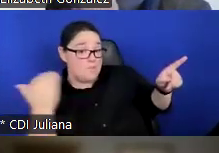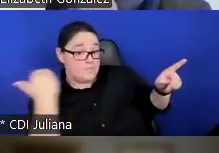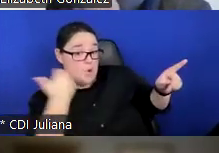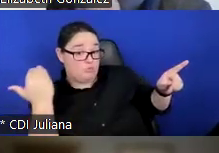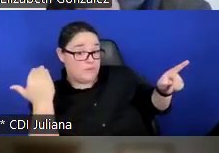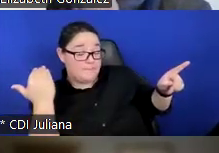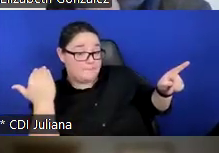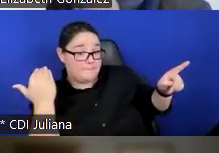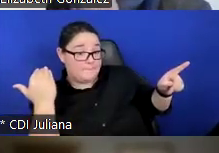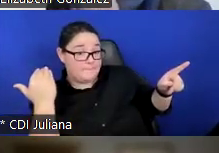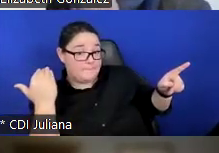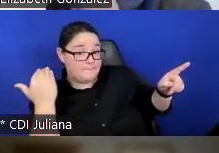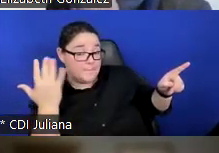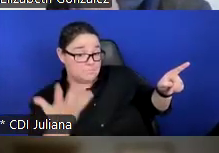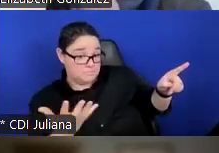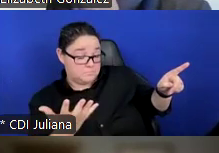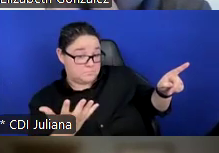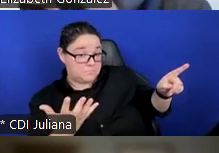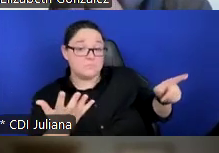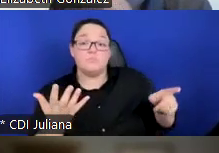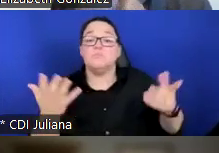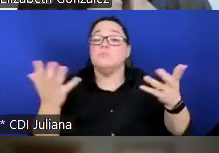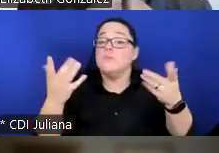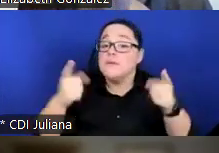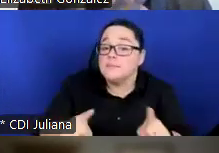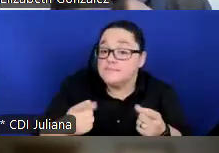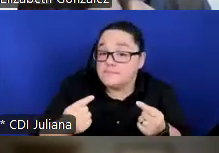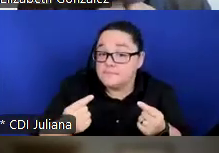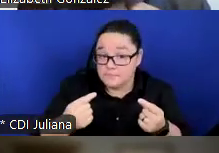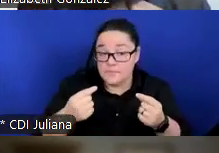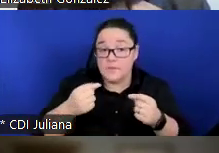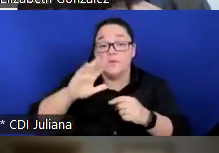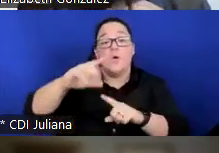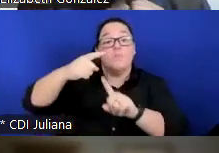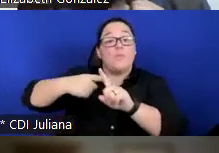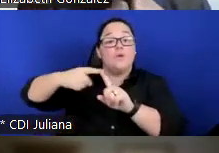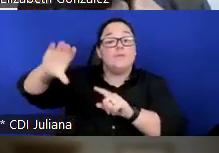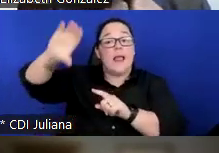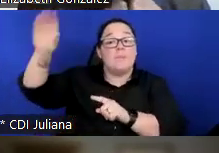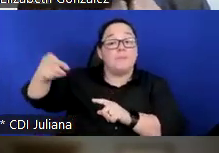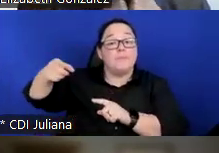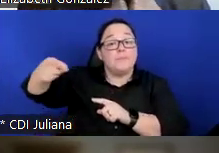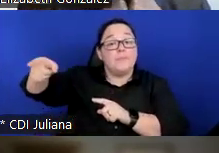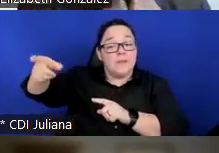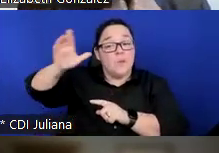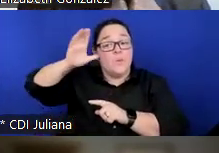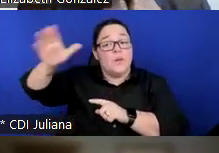your mortgage company is going to take or foreclose on the land or the